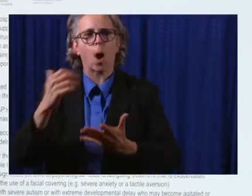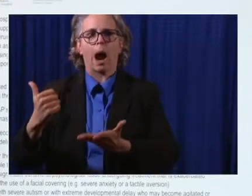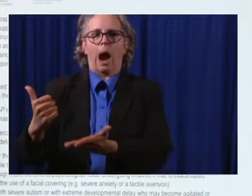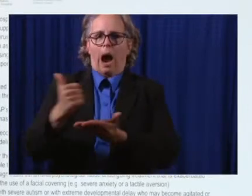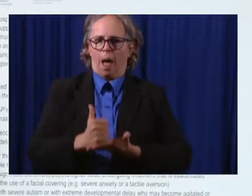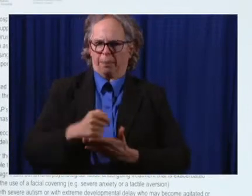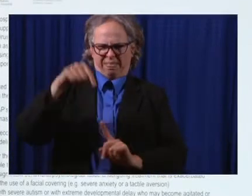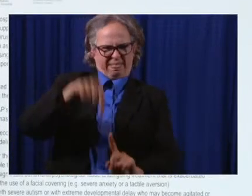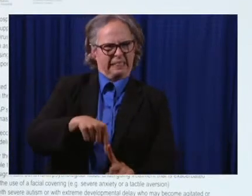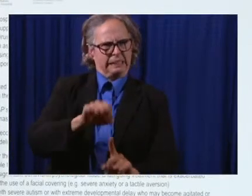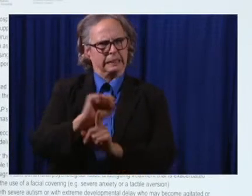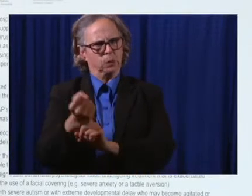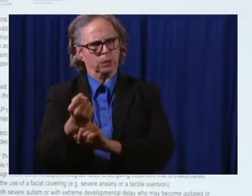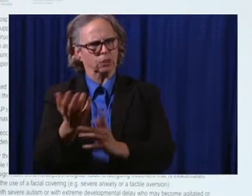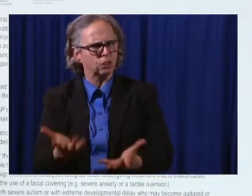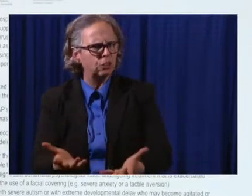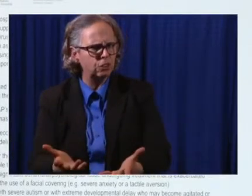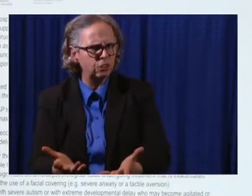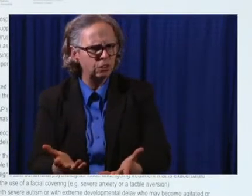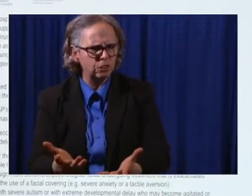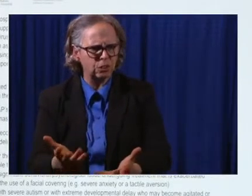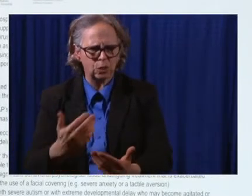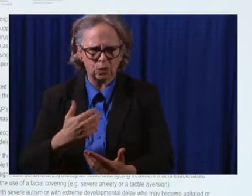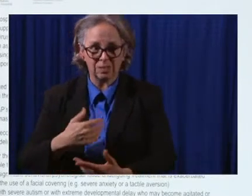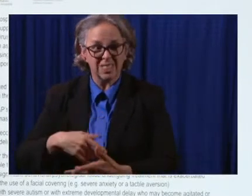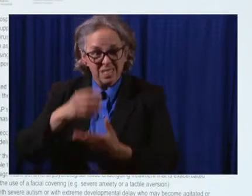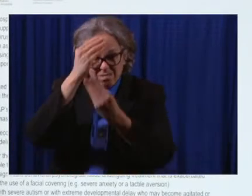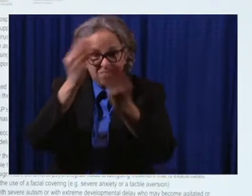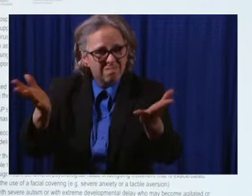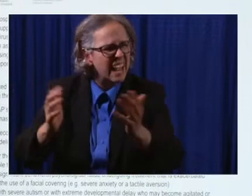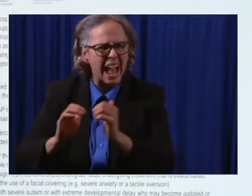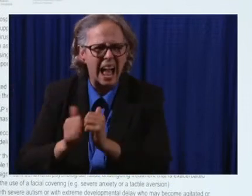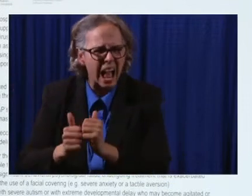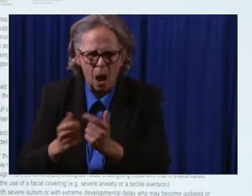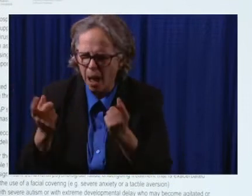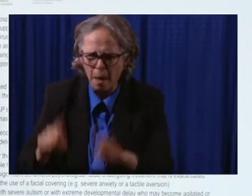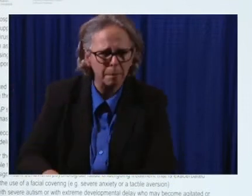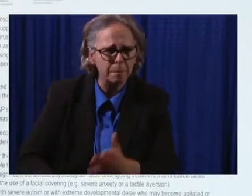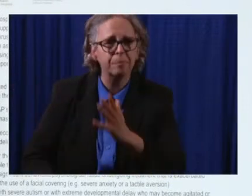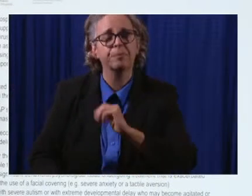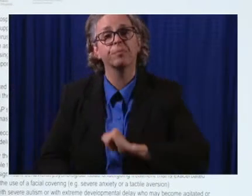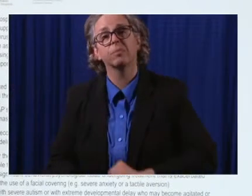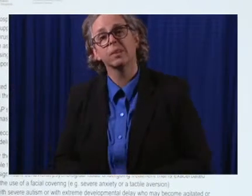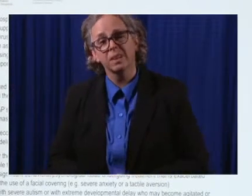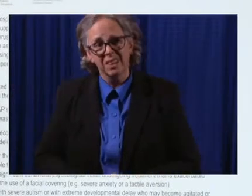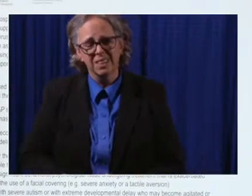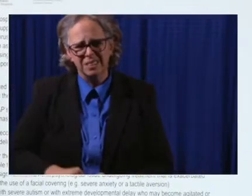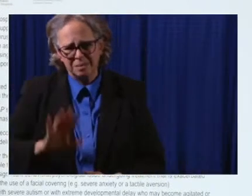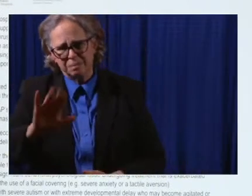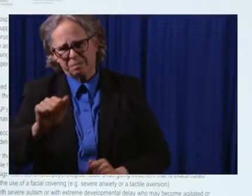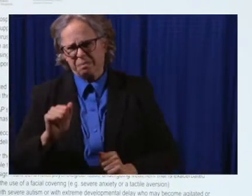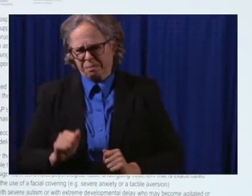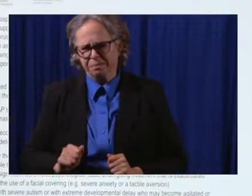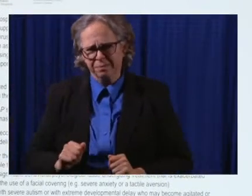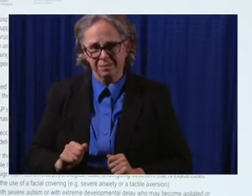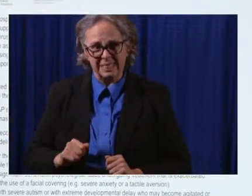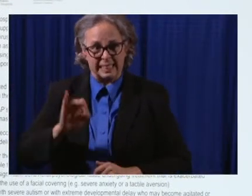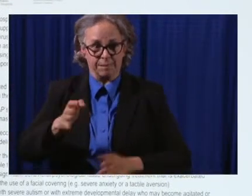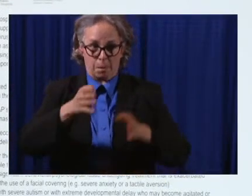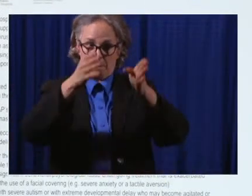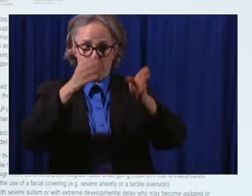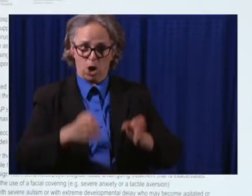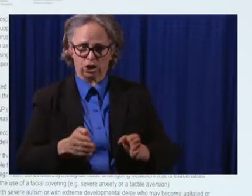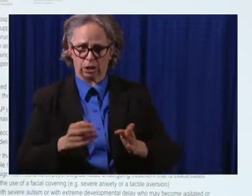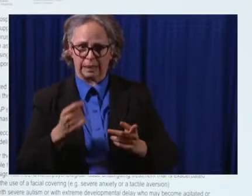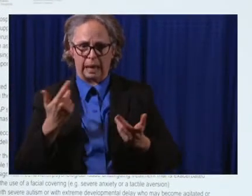is as follows. This bill will increase the penalty for repeat violent